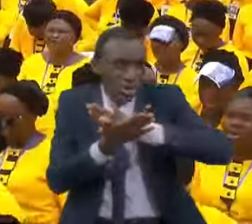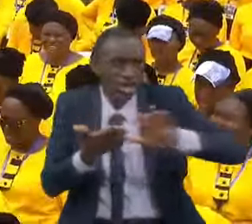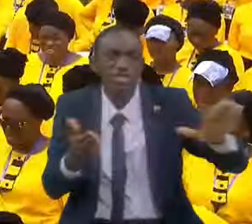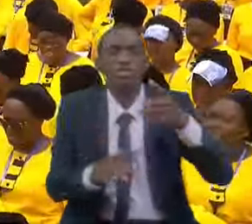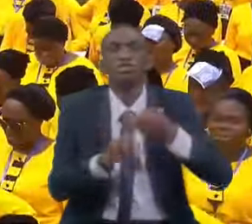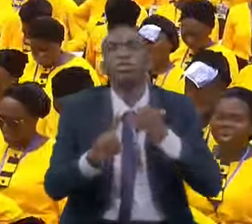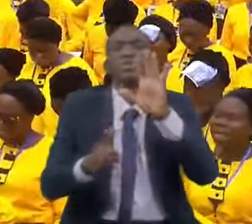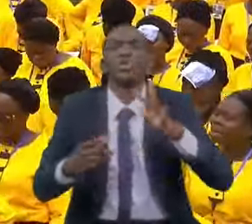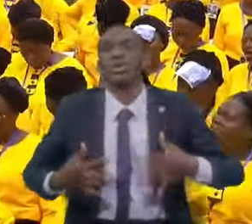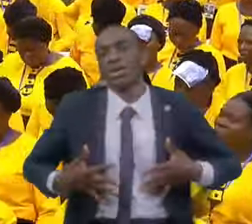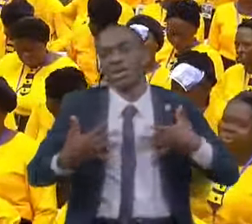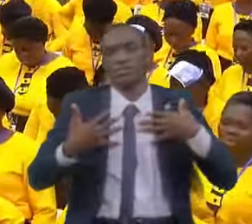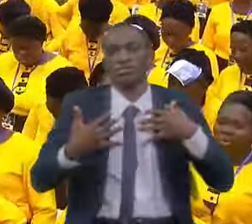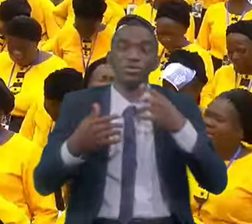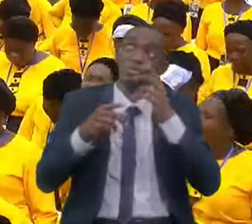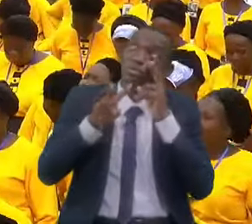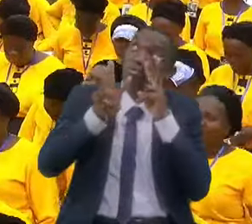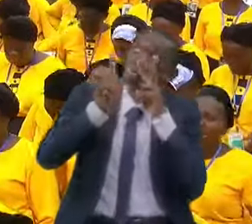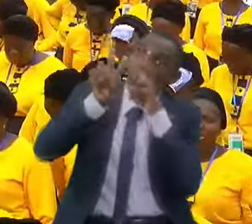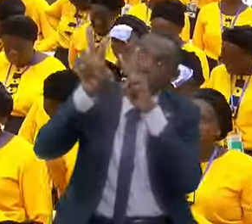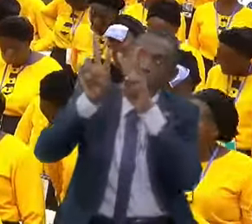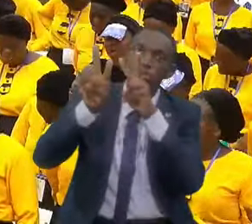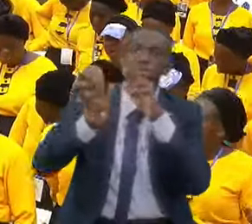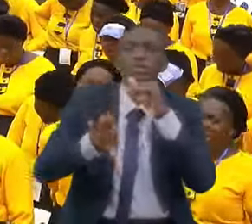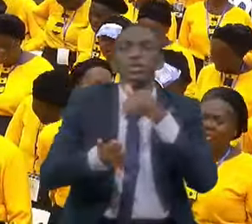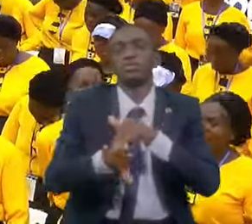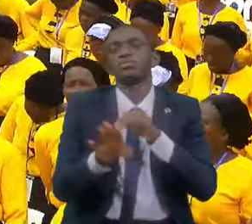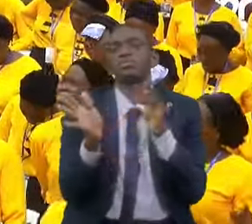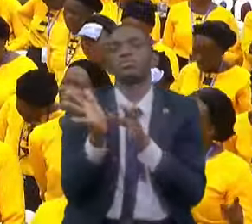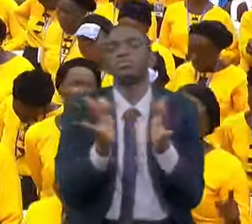Look unto Jesus.